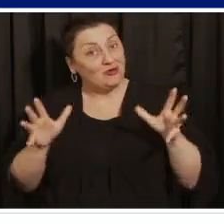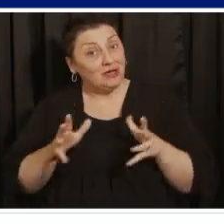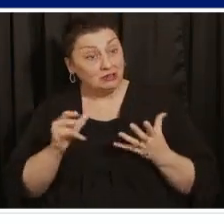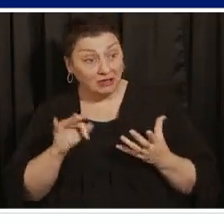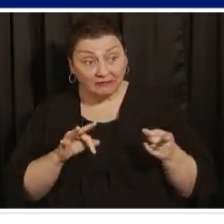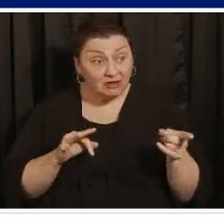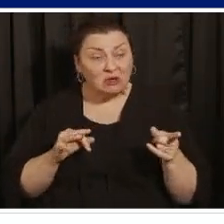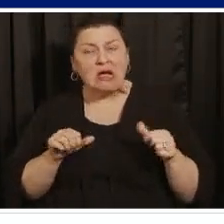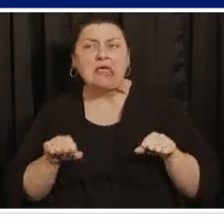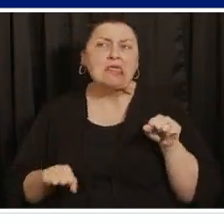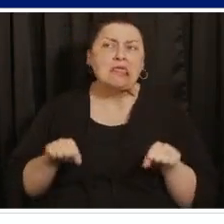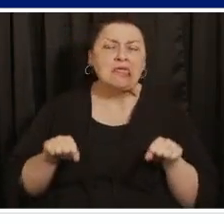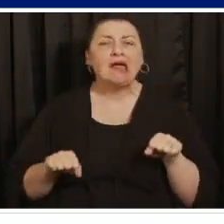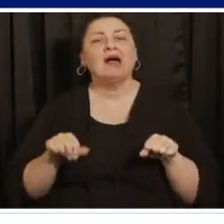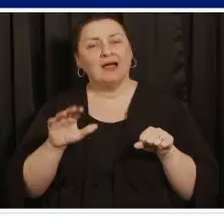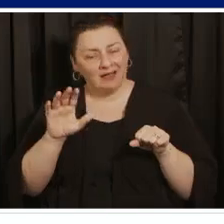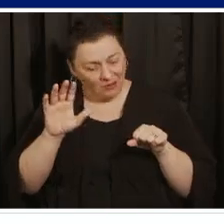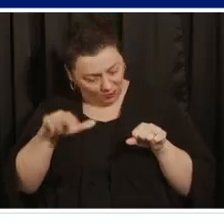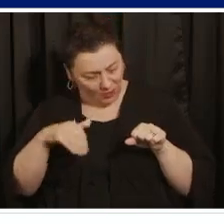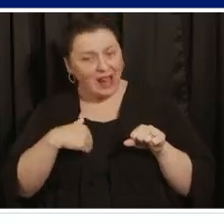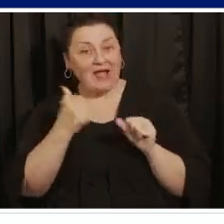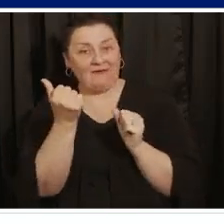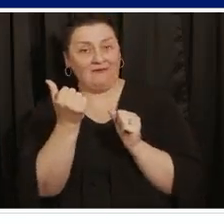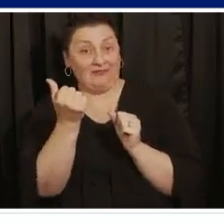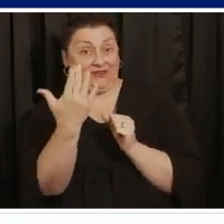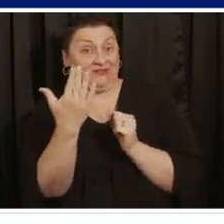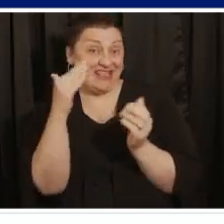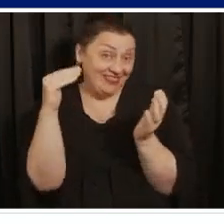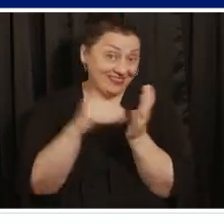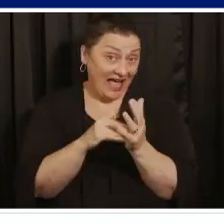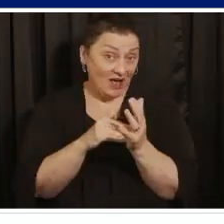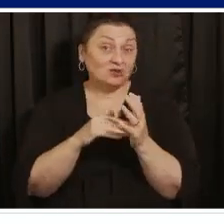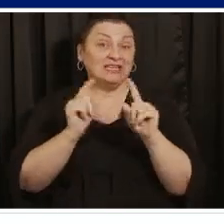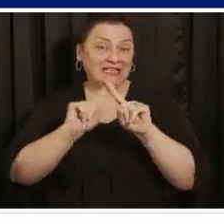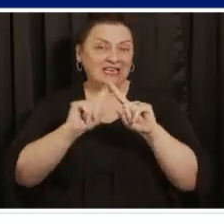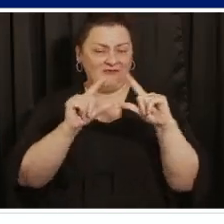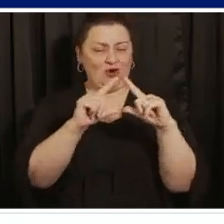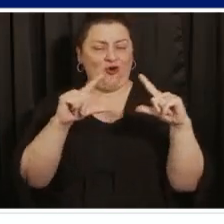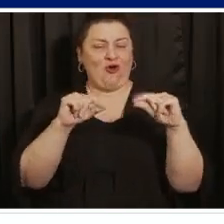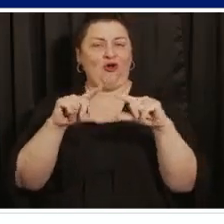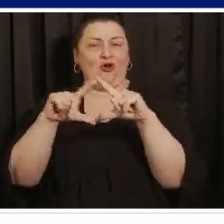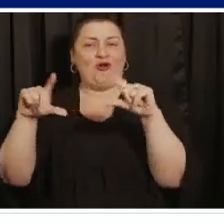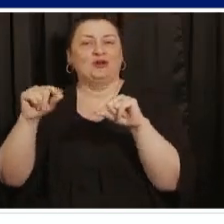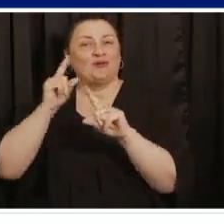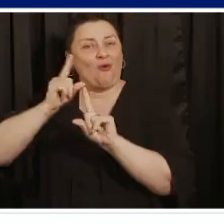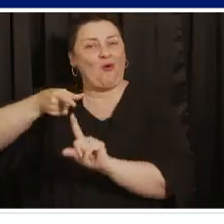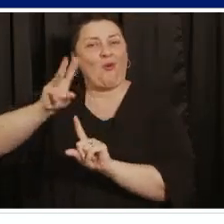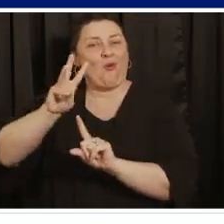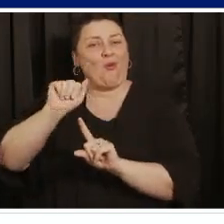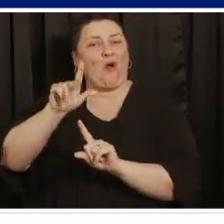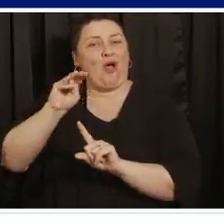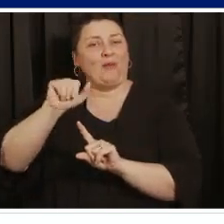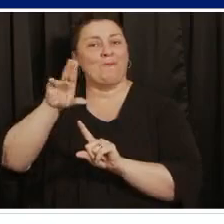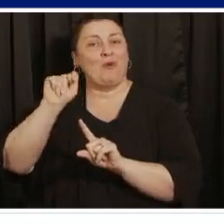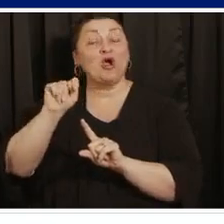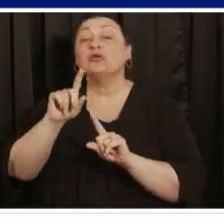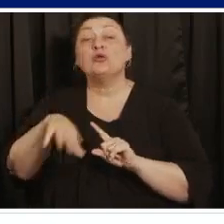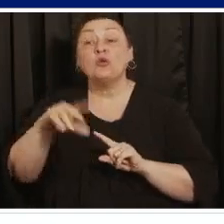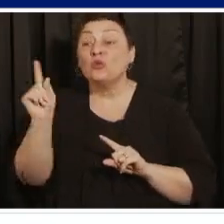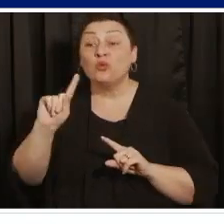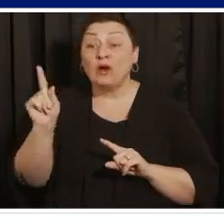15,000 gift certificates to get even more Coloradans to make the right choice to get the life-saving vaccine. You can find out information